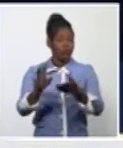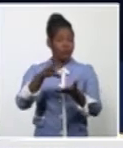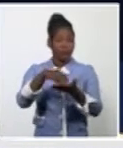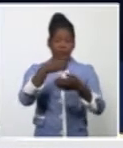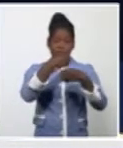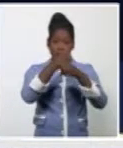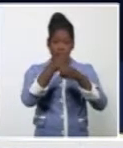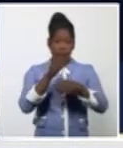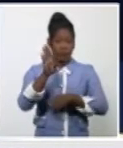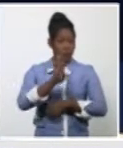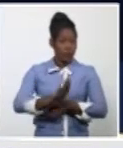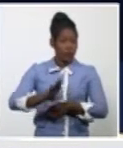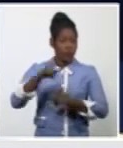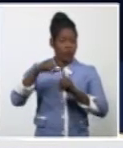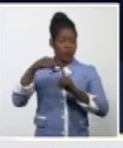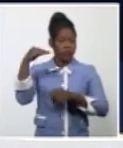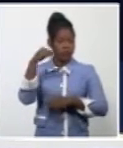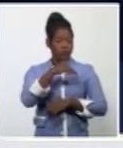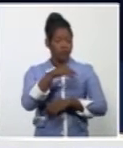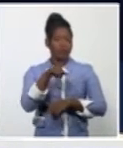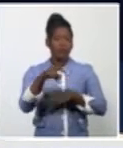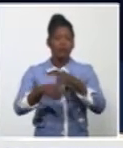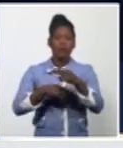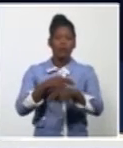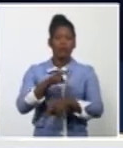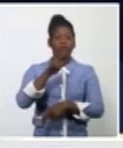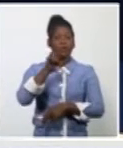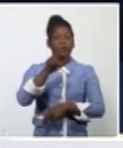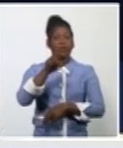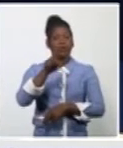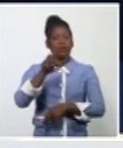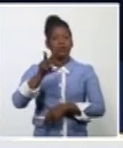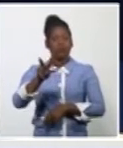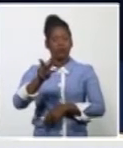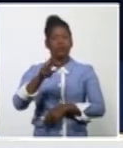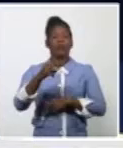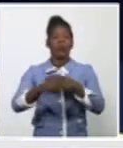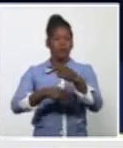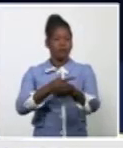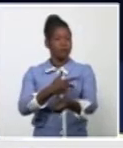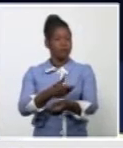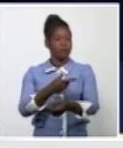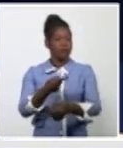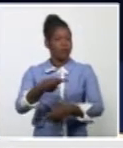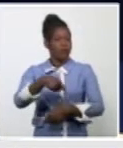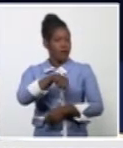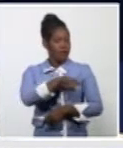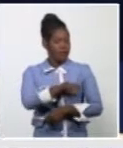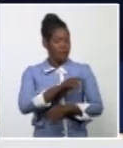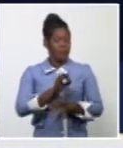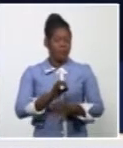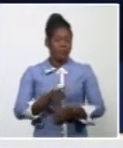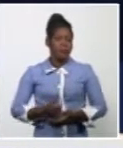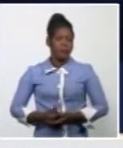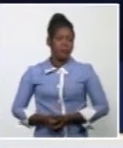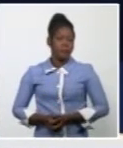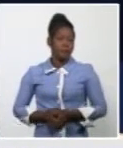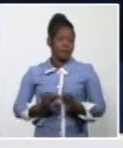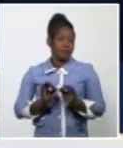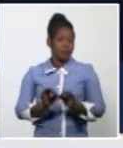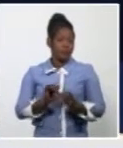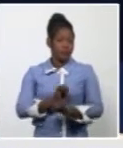127. And in the Biotechnology and Genetic Engineering Center Laboratory,